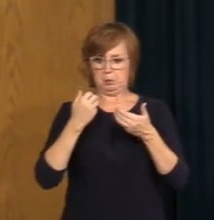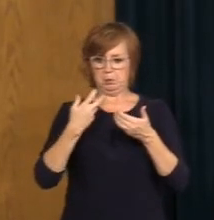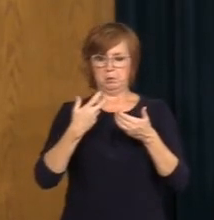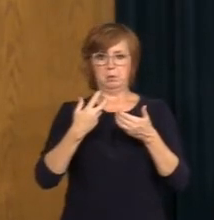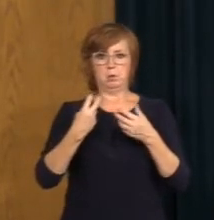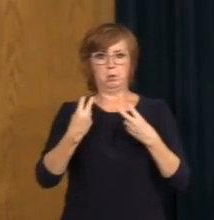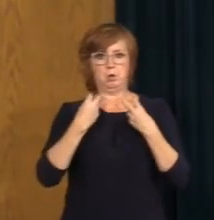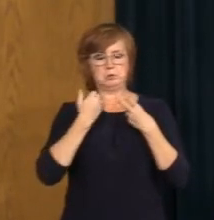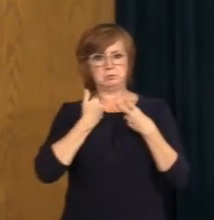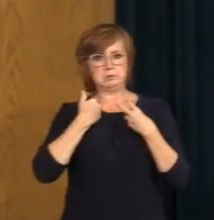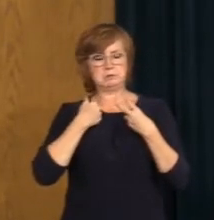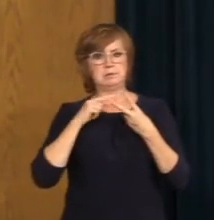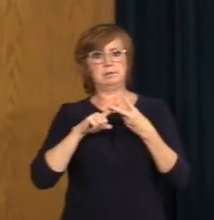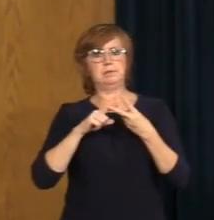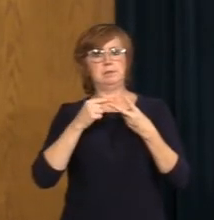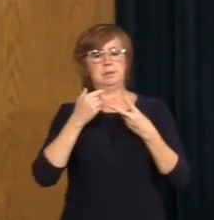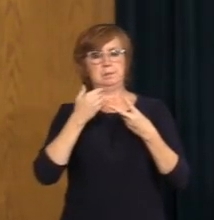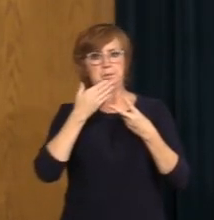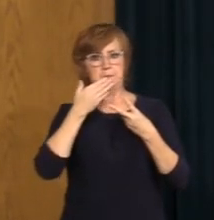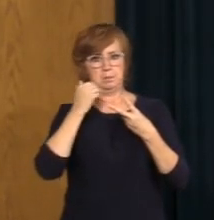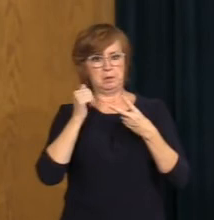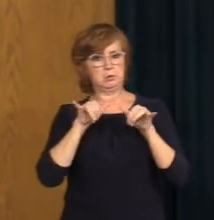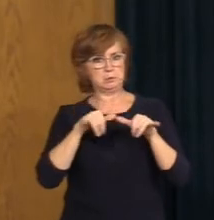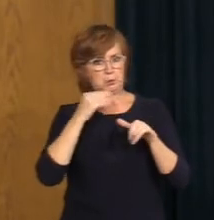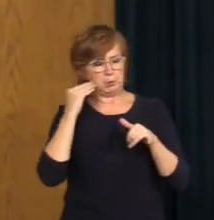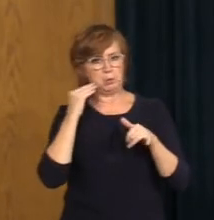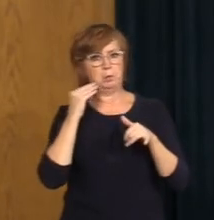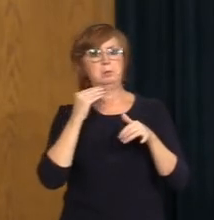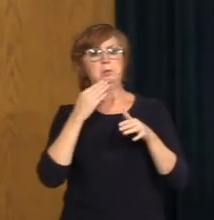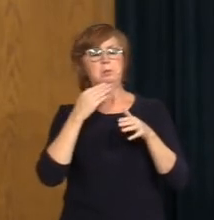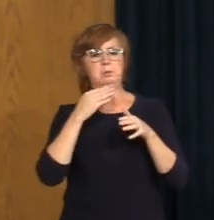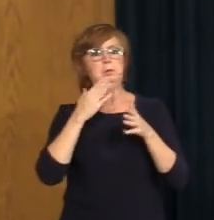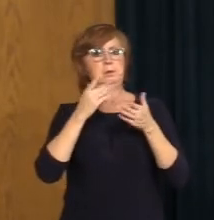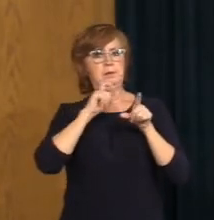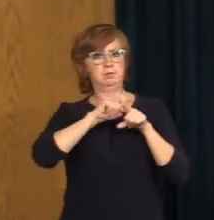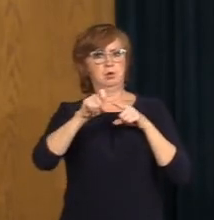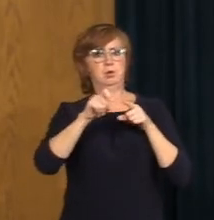tested, isolate at home, and seek advice from public health.